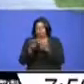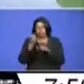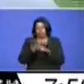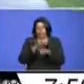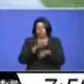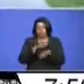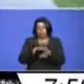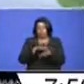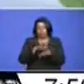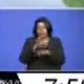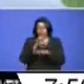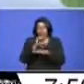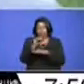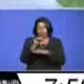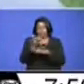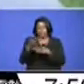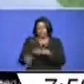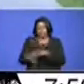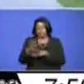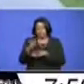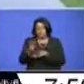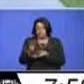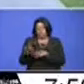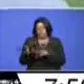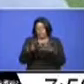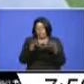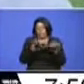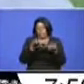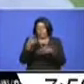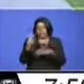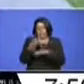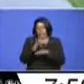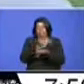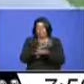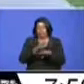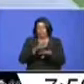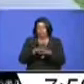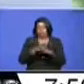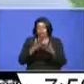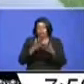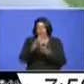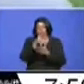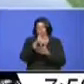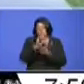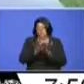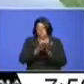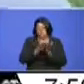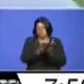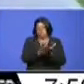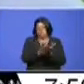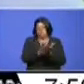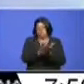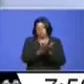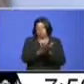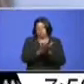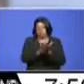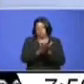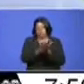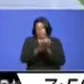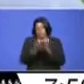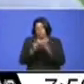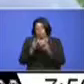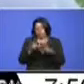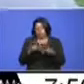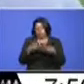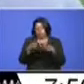on is 50 dogs are going to be leaving this evening on a yacht that the owner has generously donated to us.